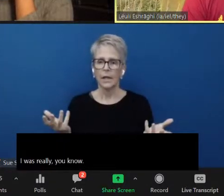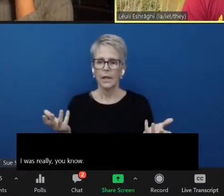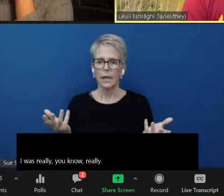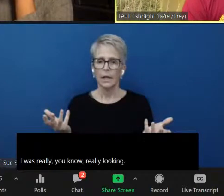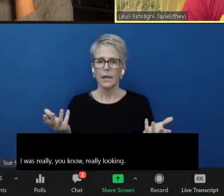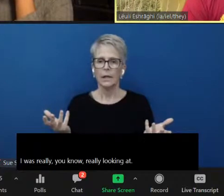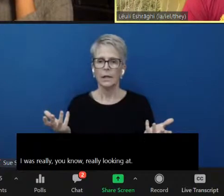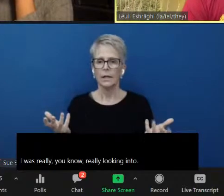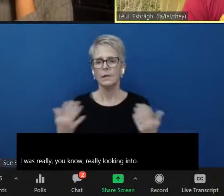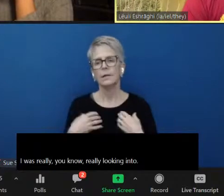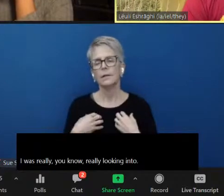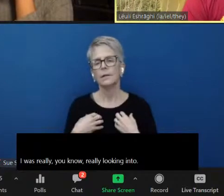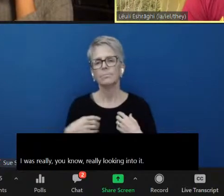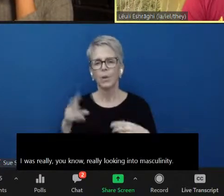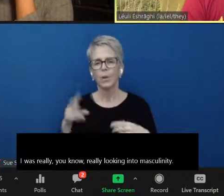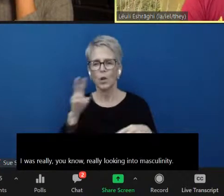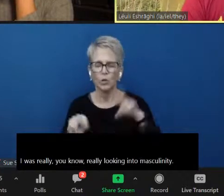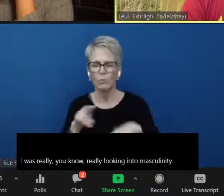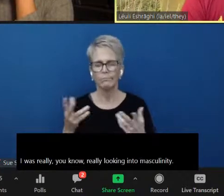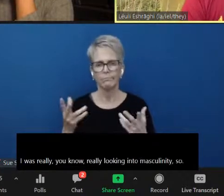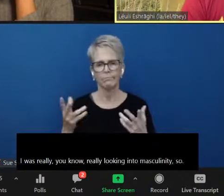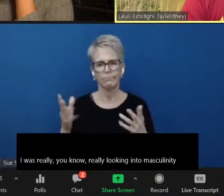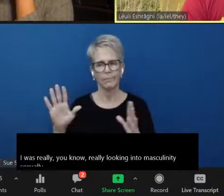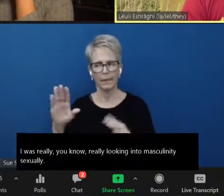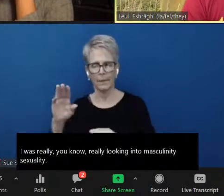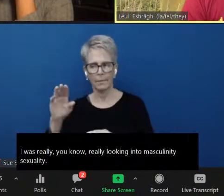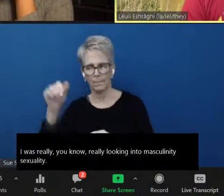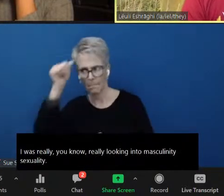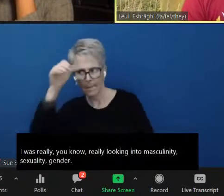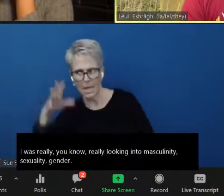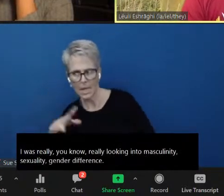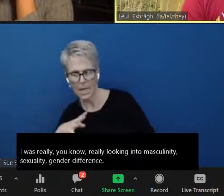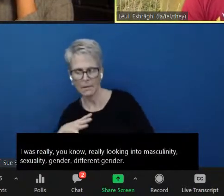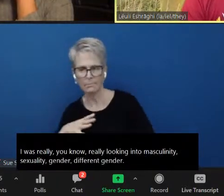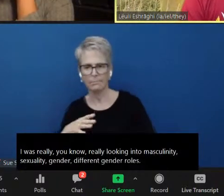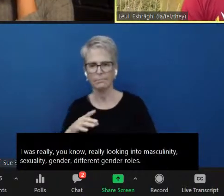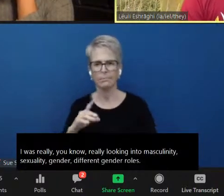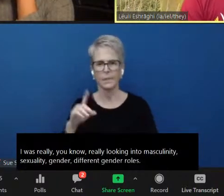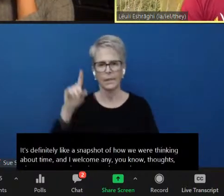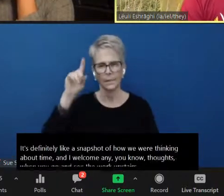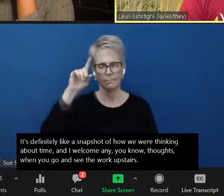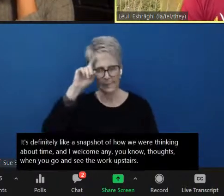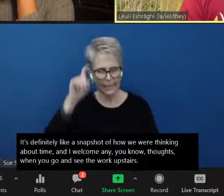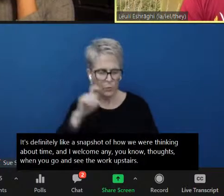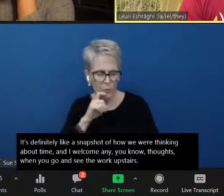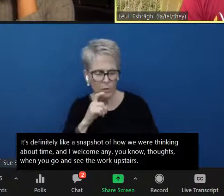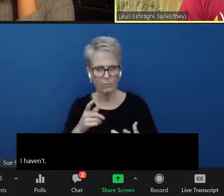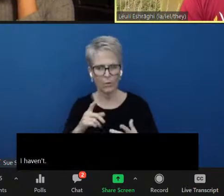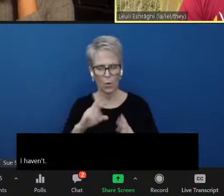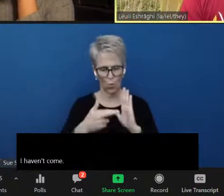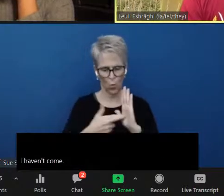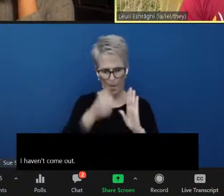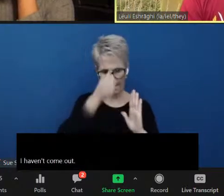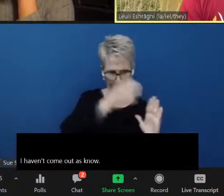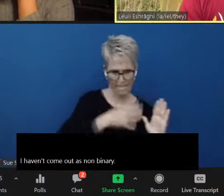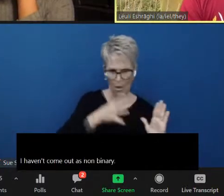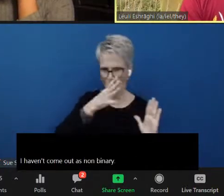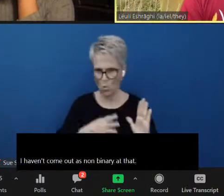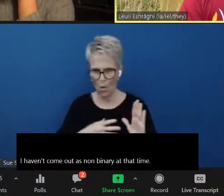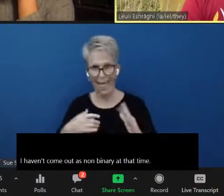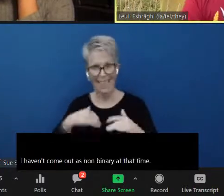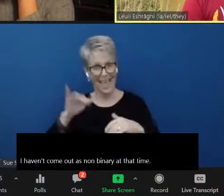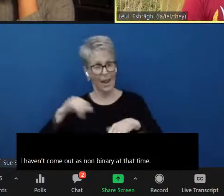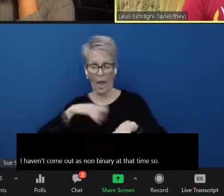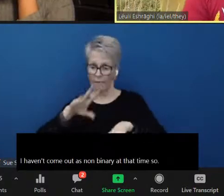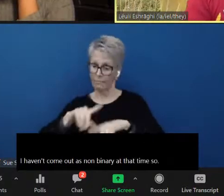really looking into masculinity, sexuality, different gender roles. I hadn't come out as non-binary at that